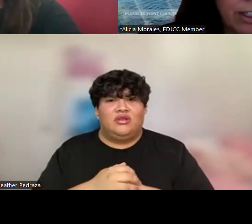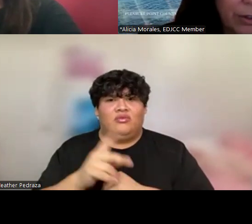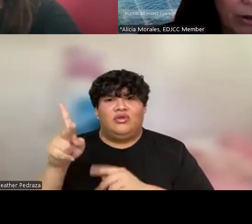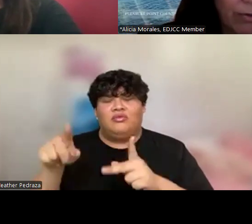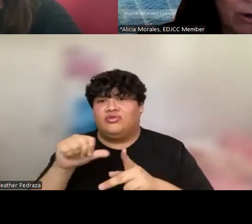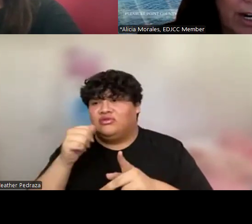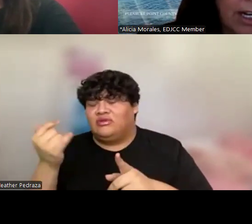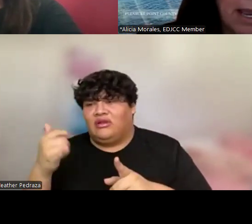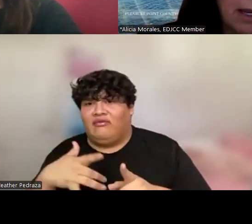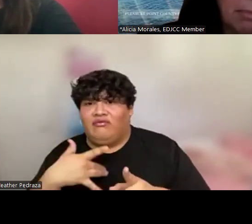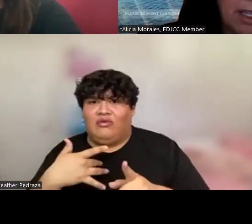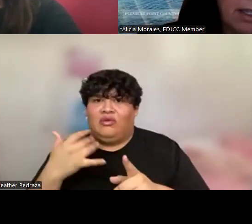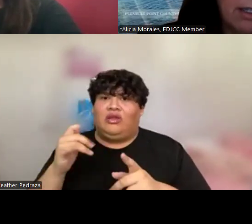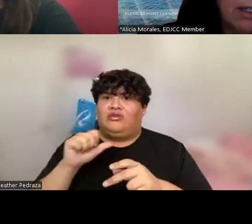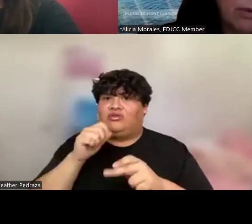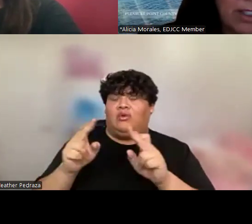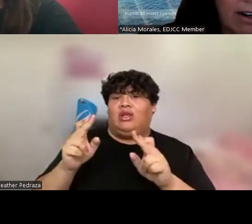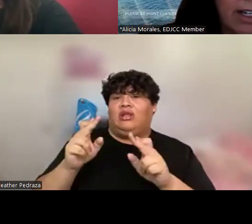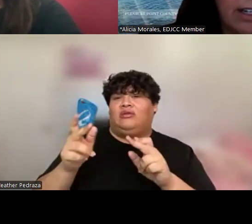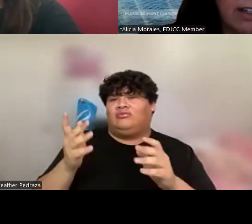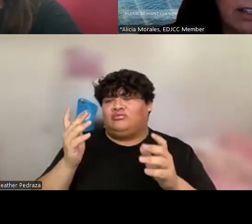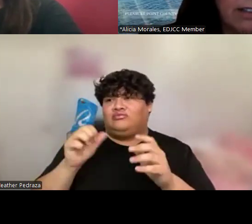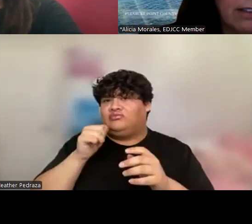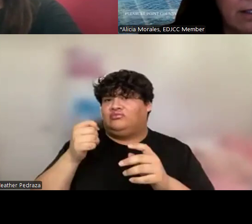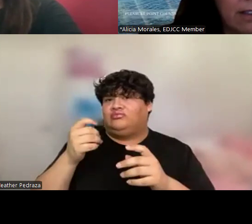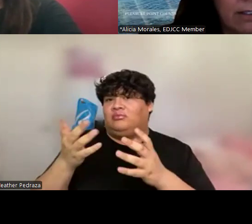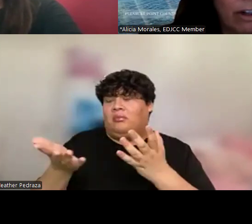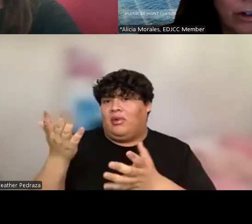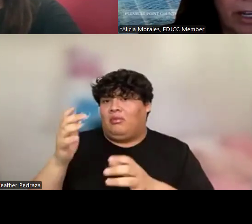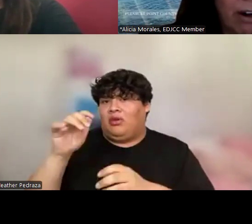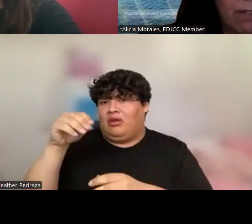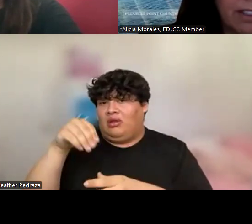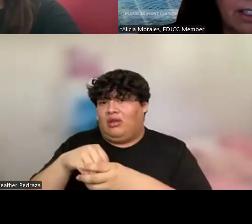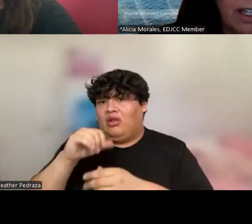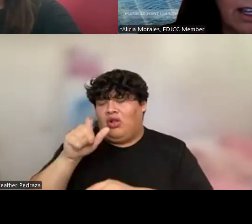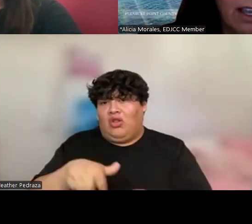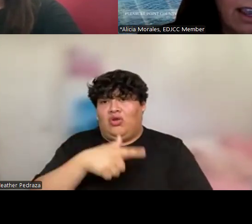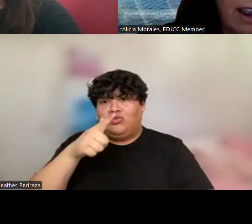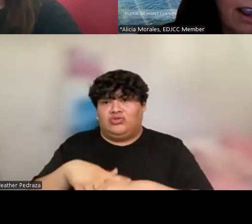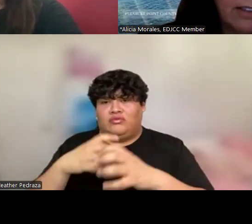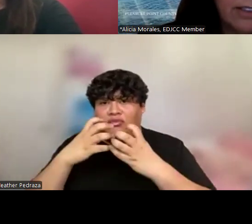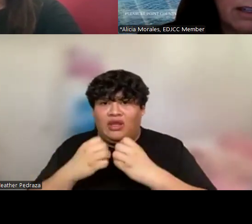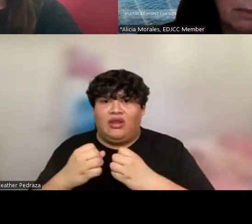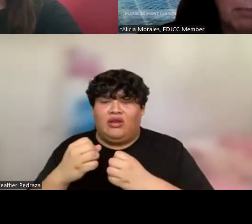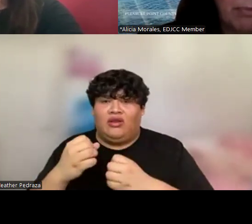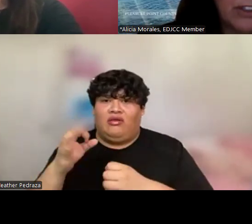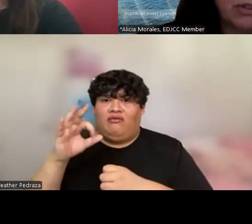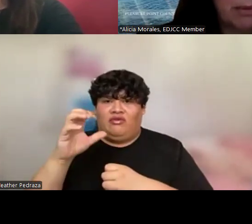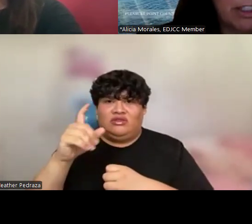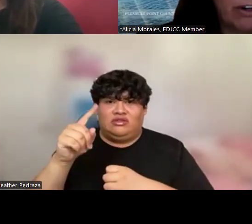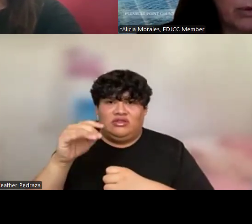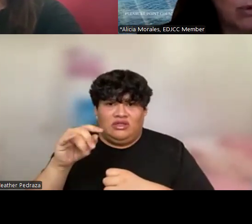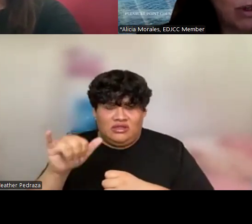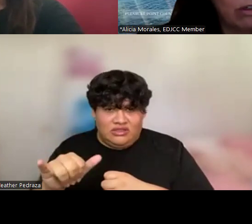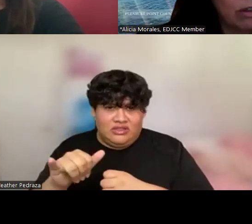is conserved already may be residing in a long-term care facility, and that's when